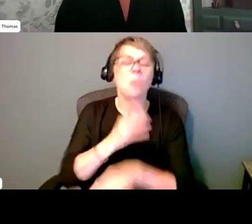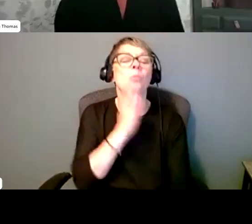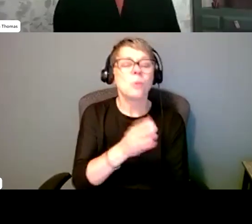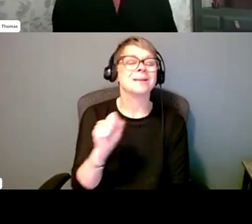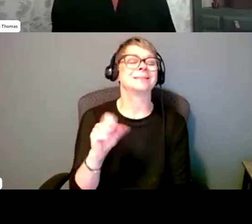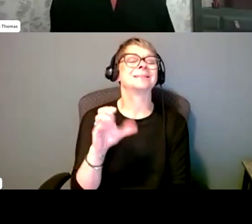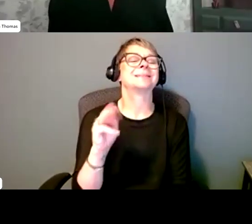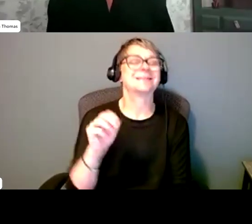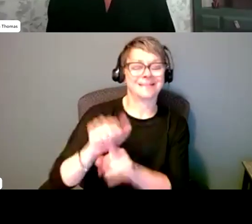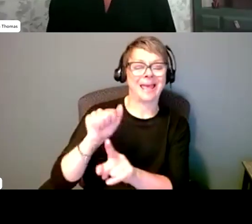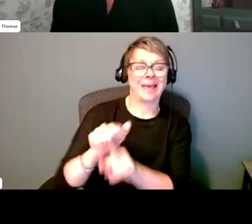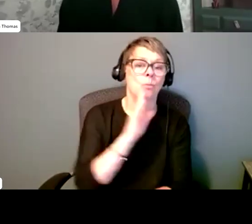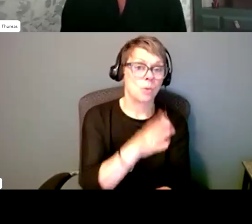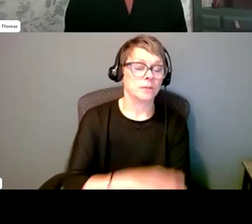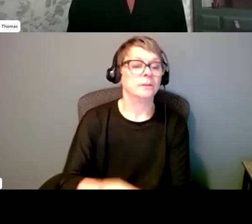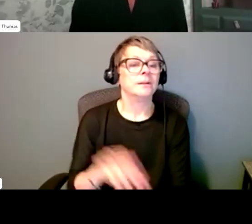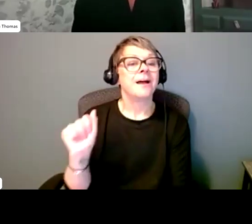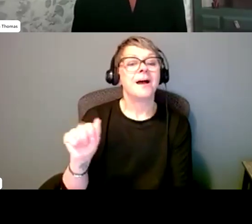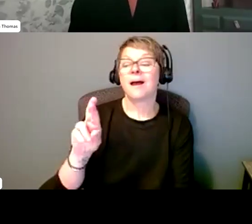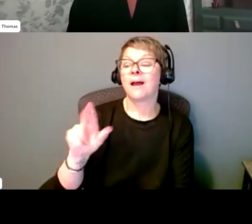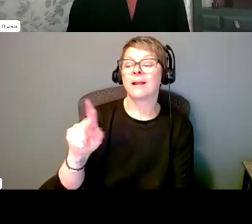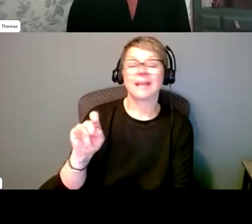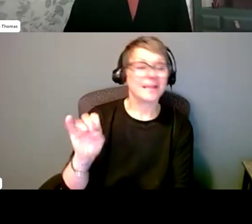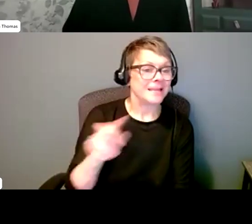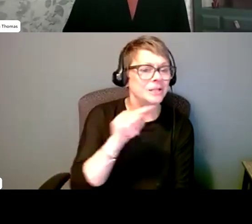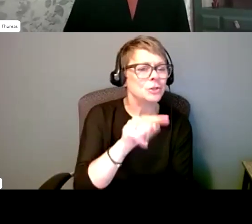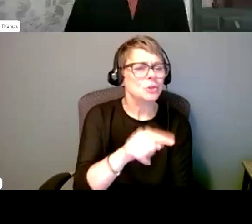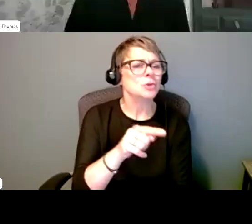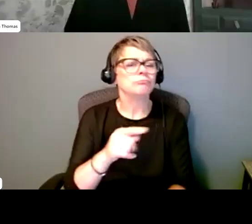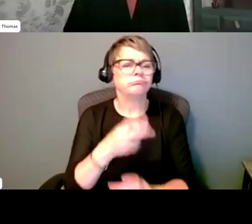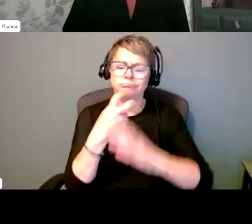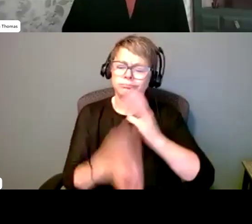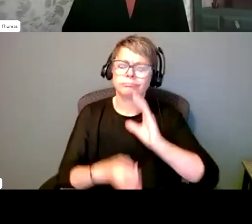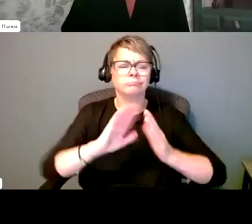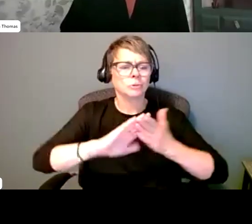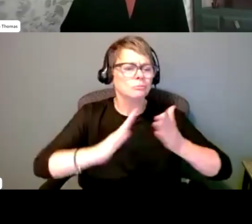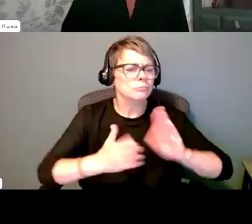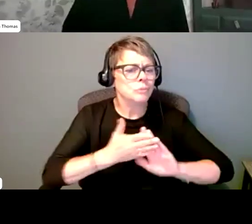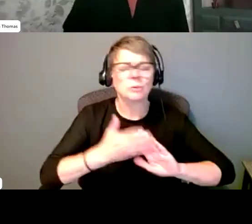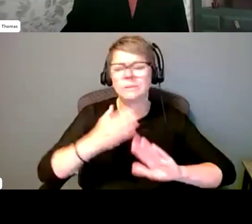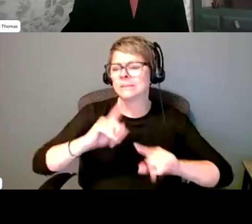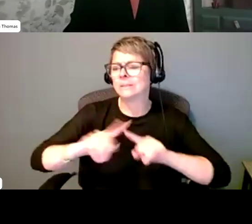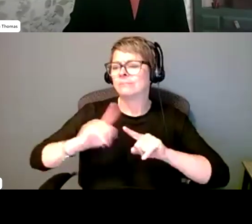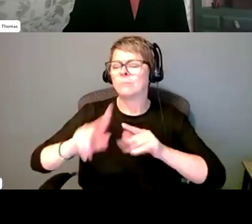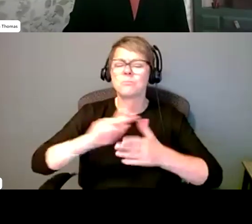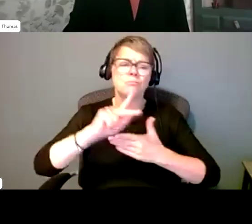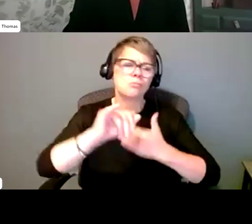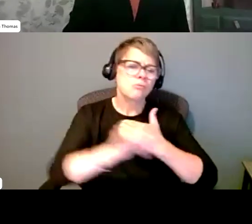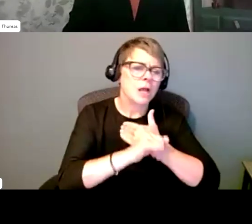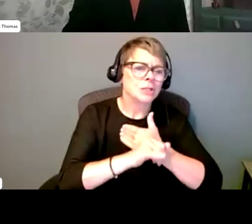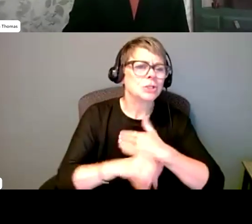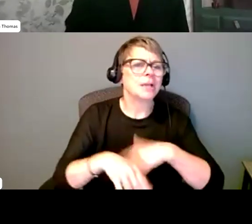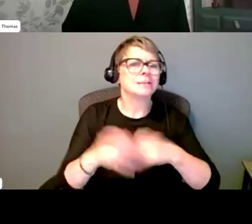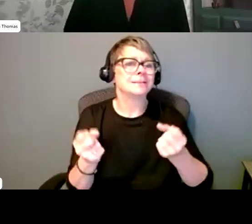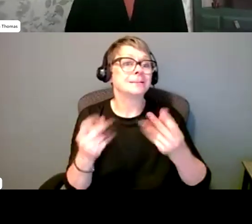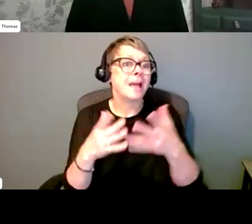absolutely true. Arlene, you spent your life in community and bringing projects. I mean, I don't know how many pilot licenses you must have